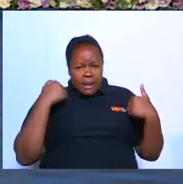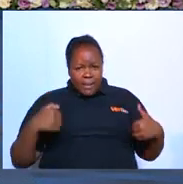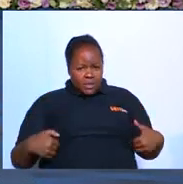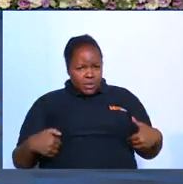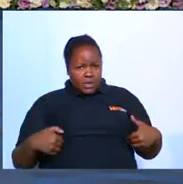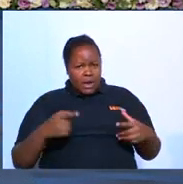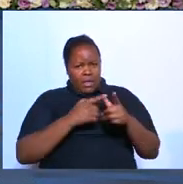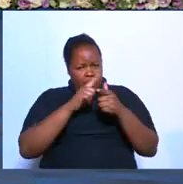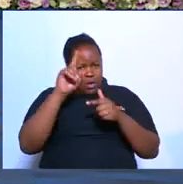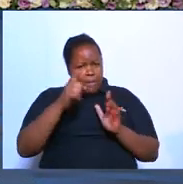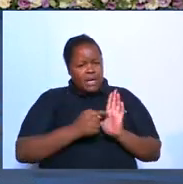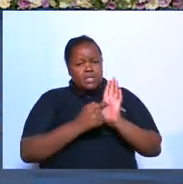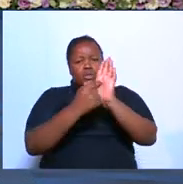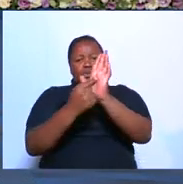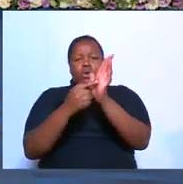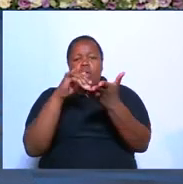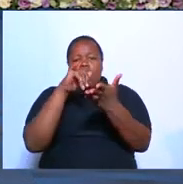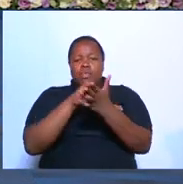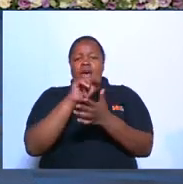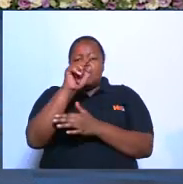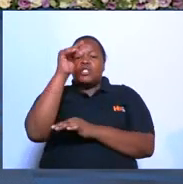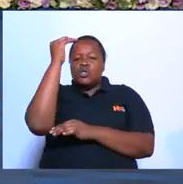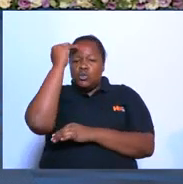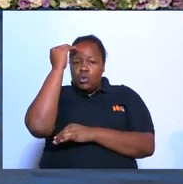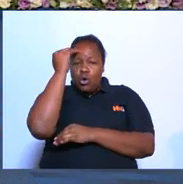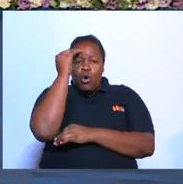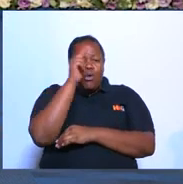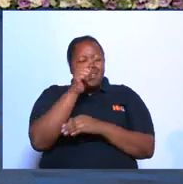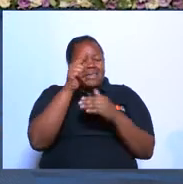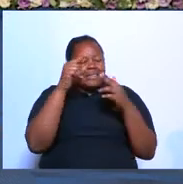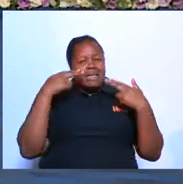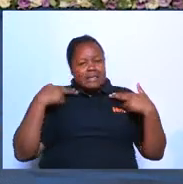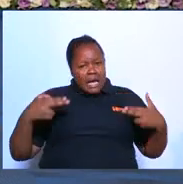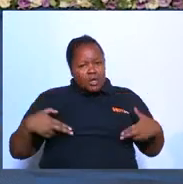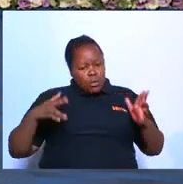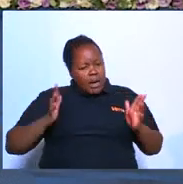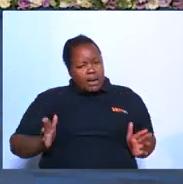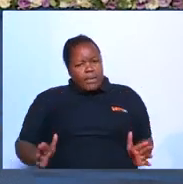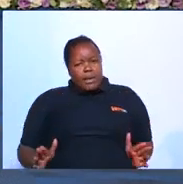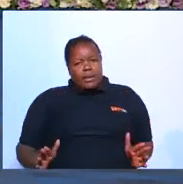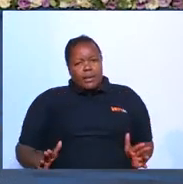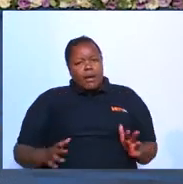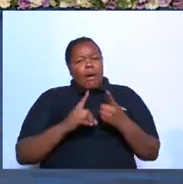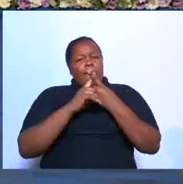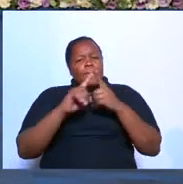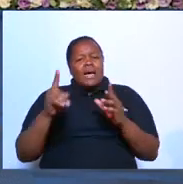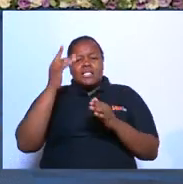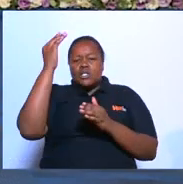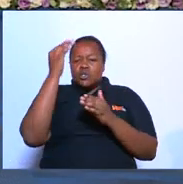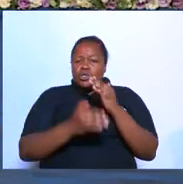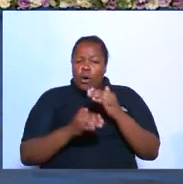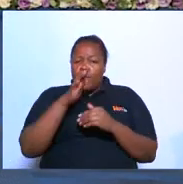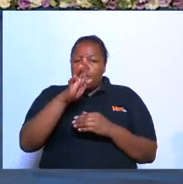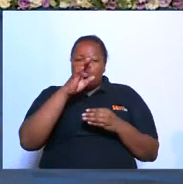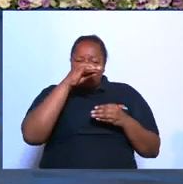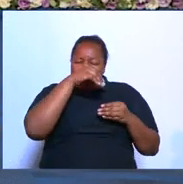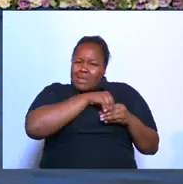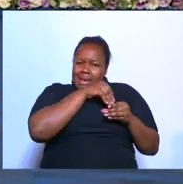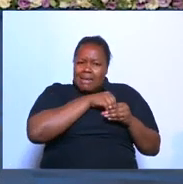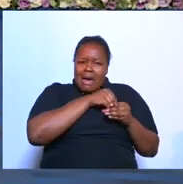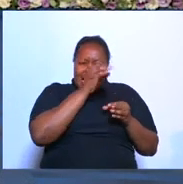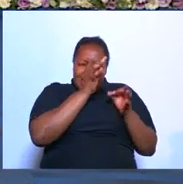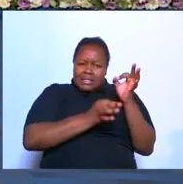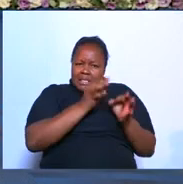you have to show that you you you know this is a human being but stop your inner critic